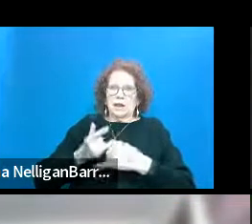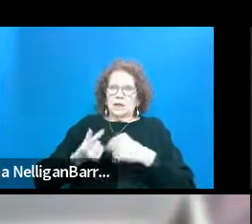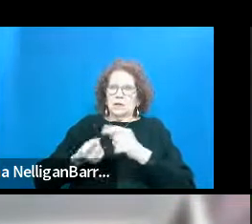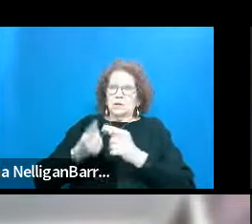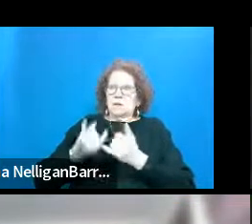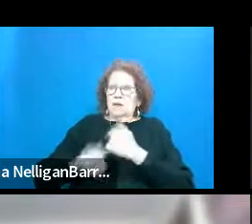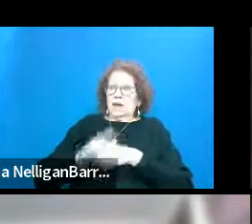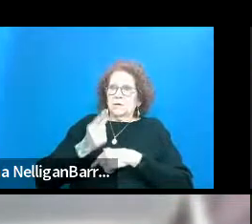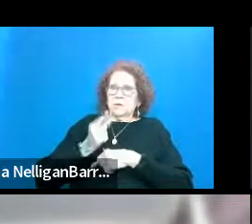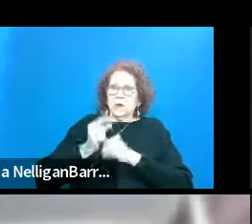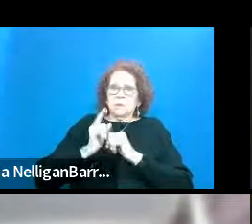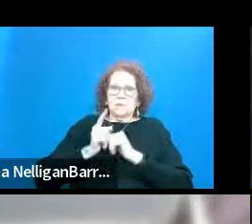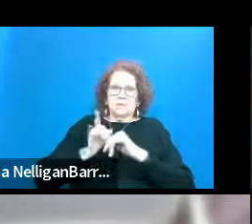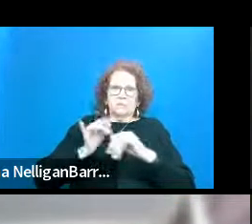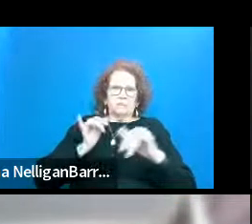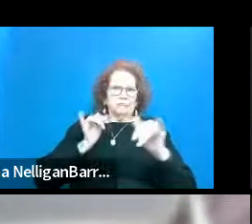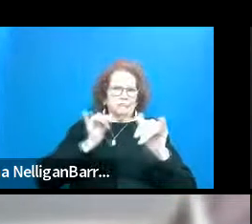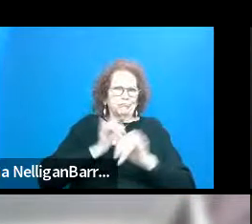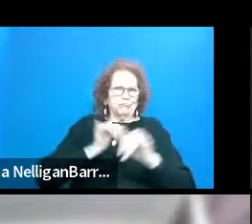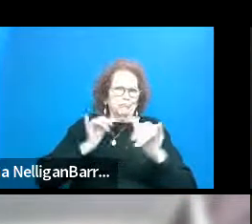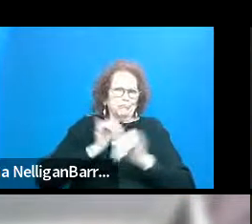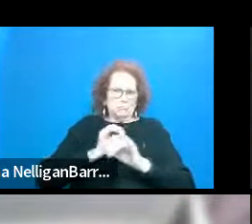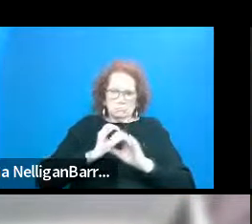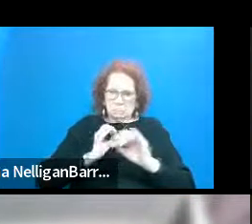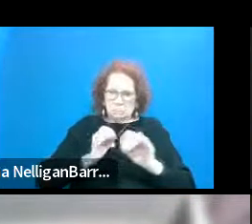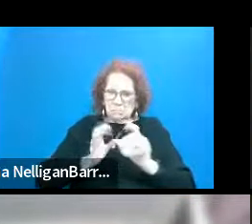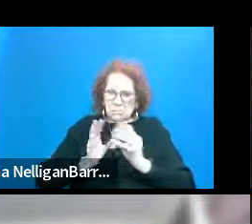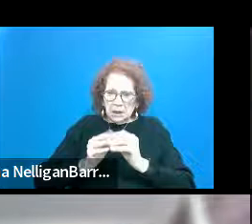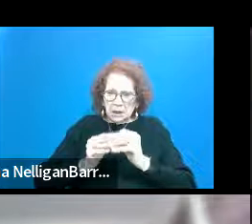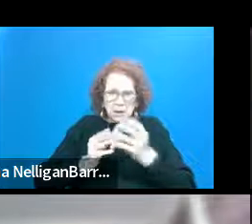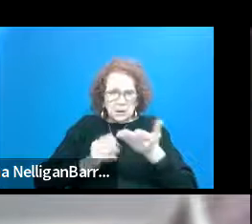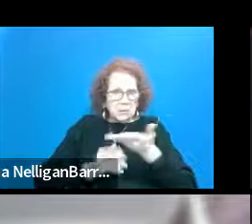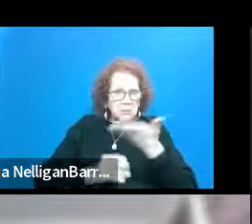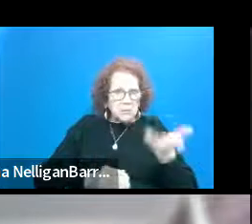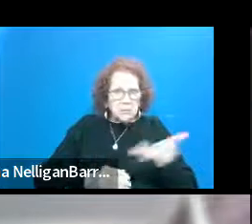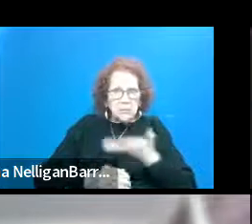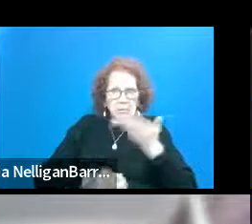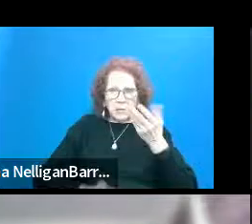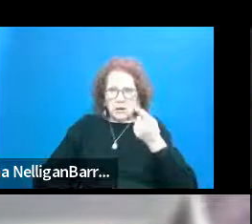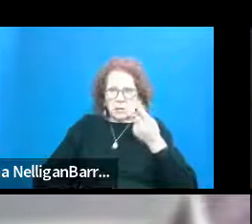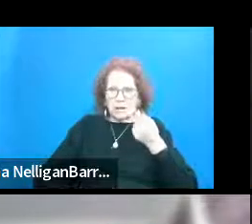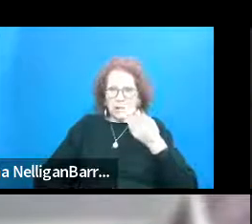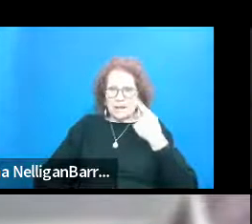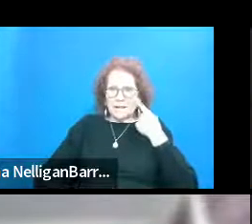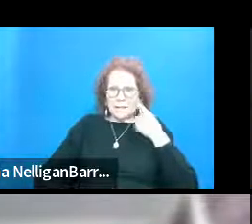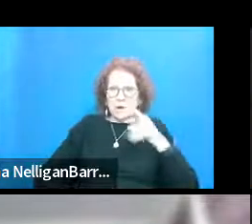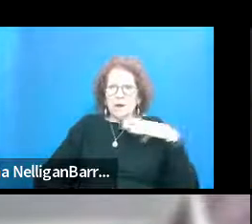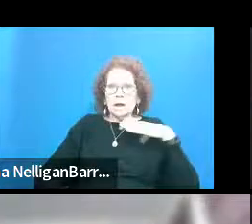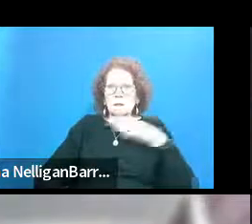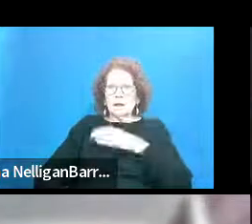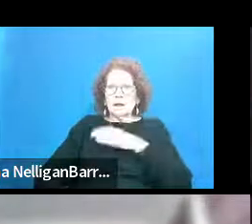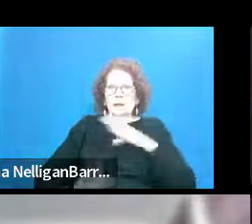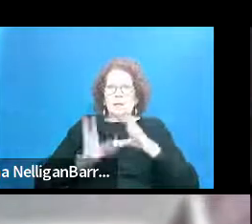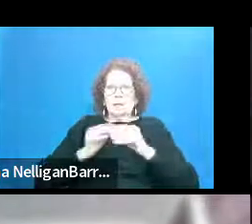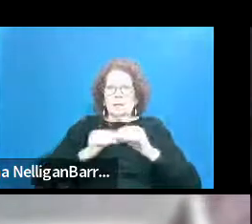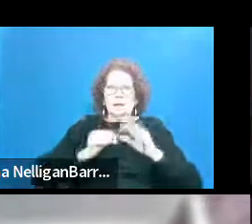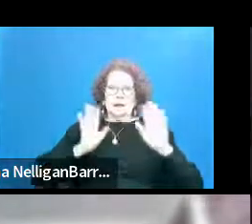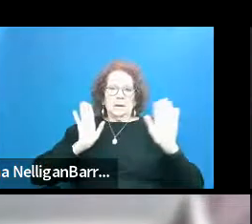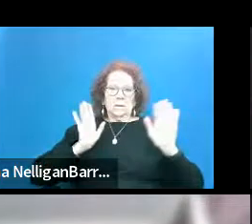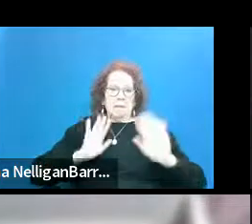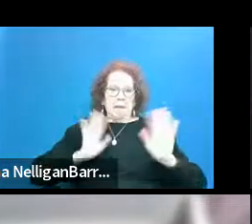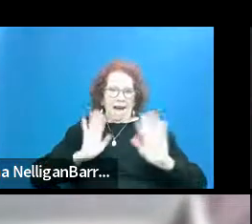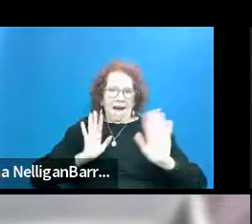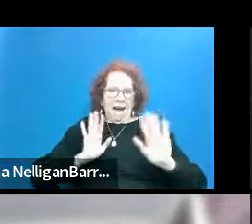this Thursday for our meeting, for our committee meetings. Bye, everyone. A fabulous ending